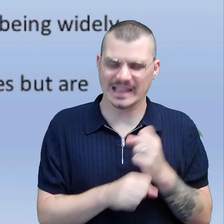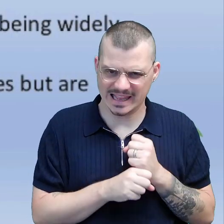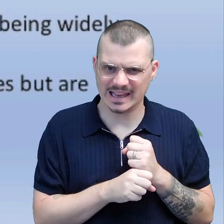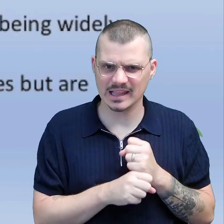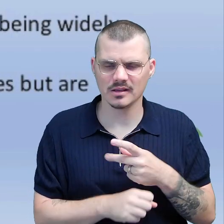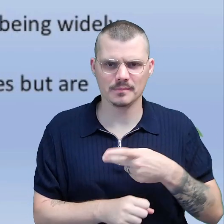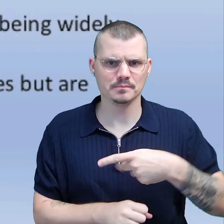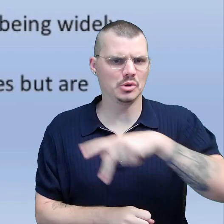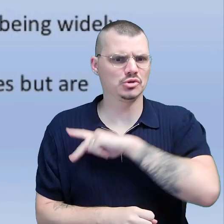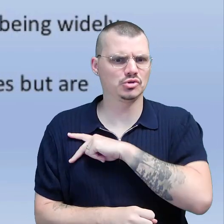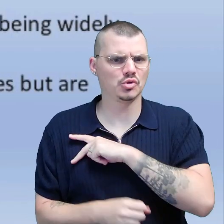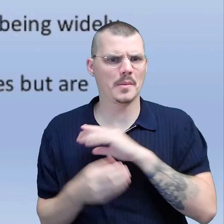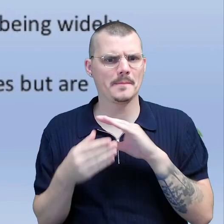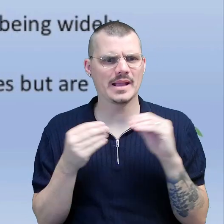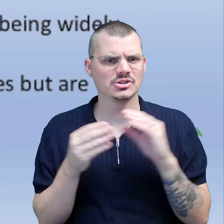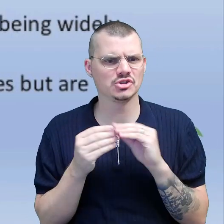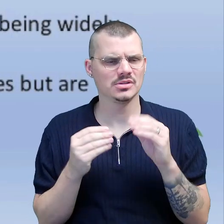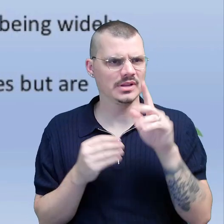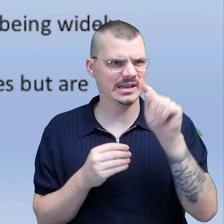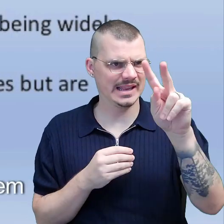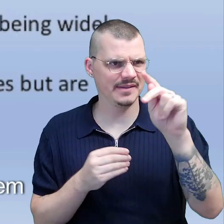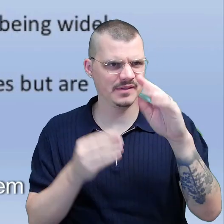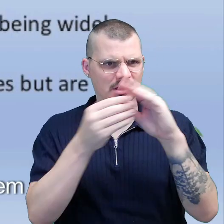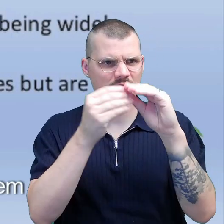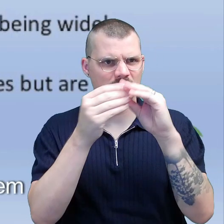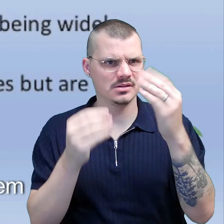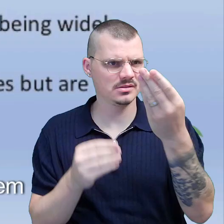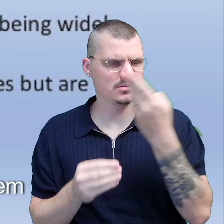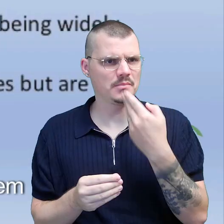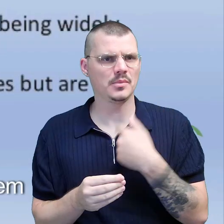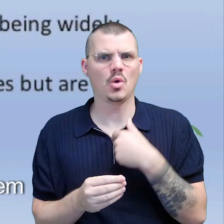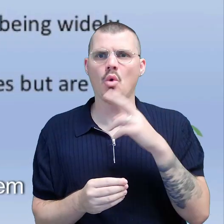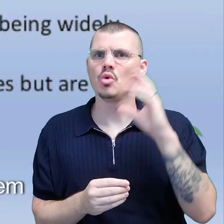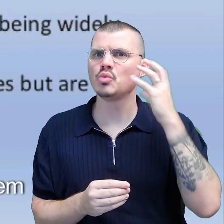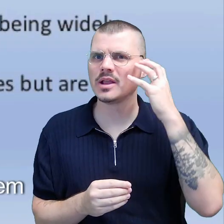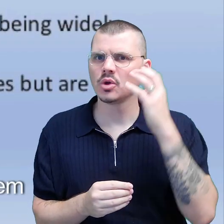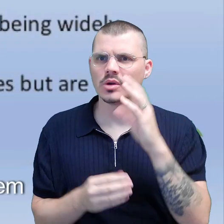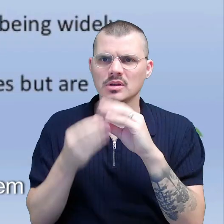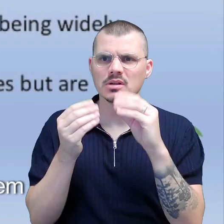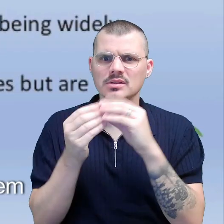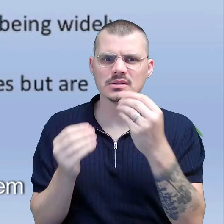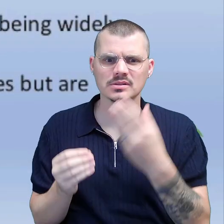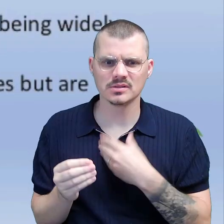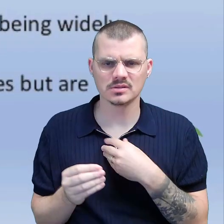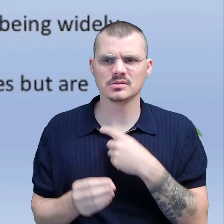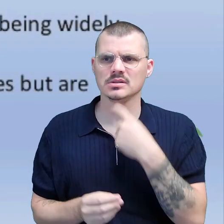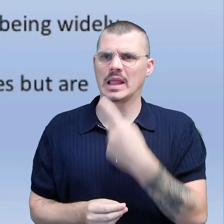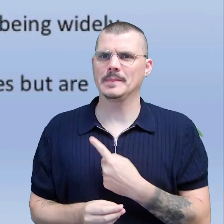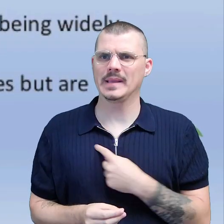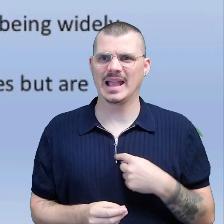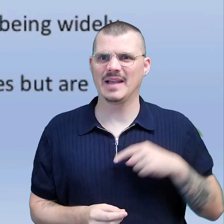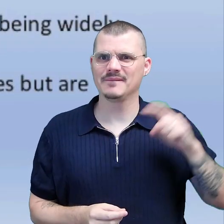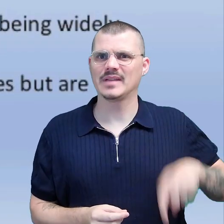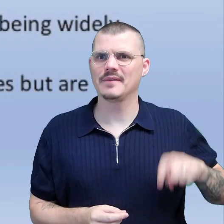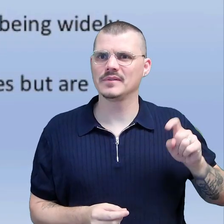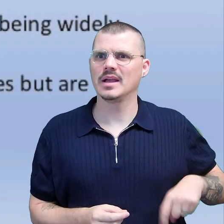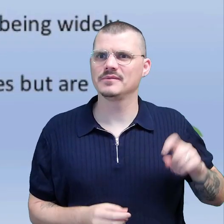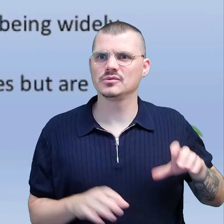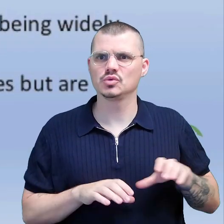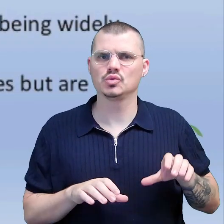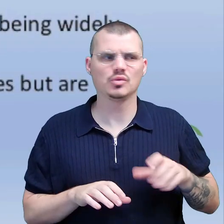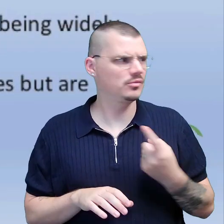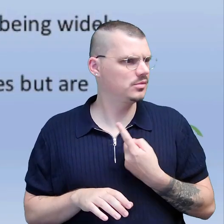getting personalized messages from the TV or the radio instructing them as an individual to do